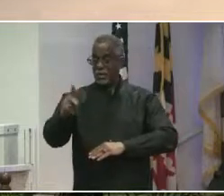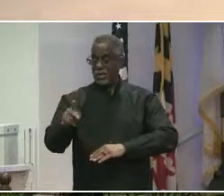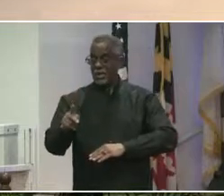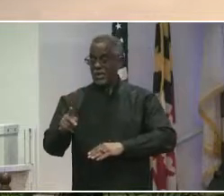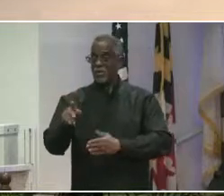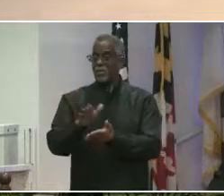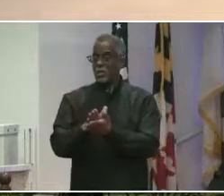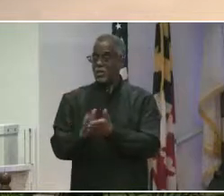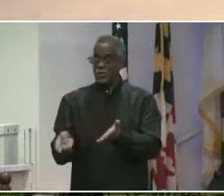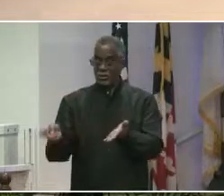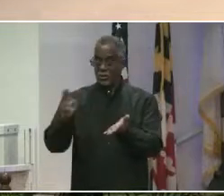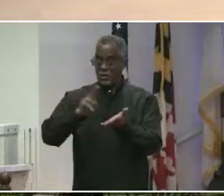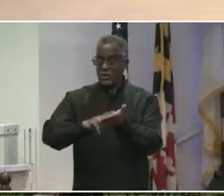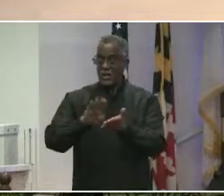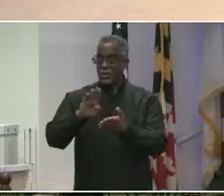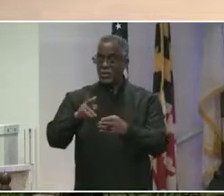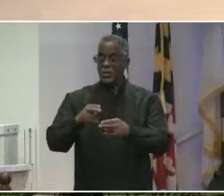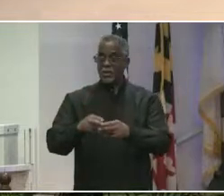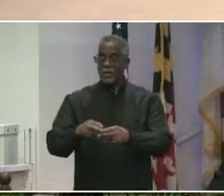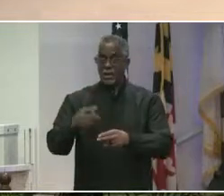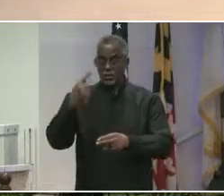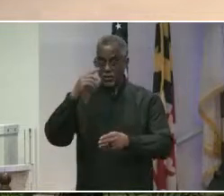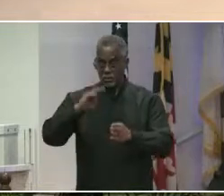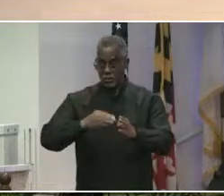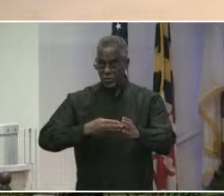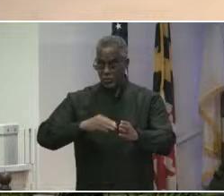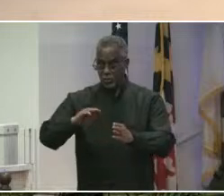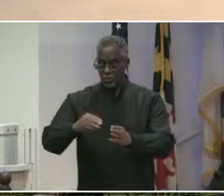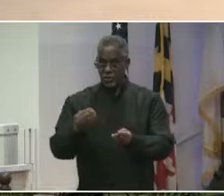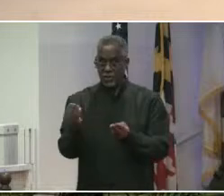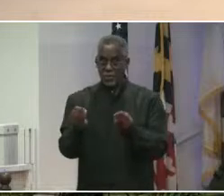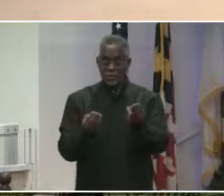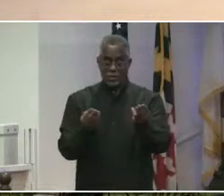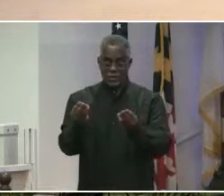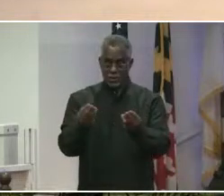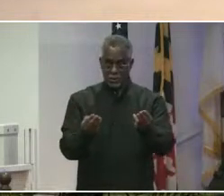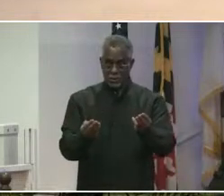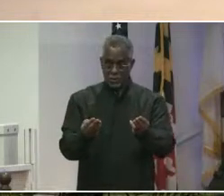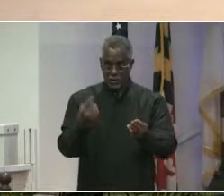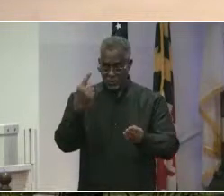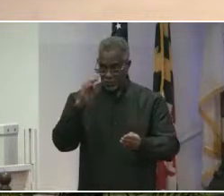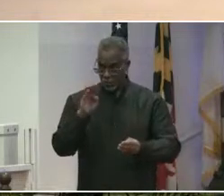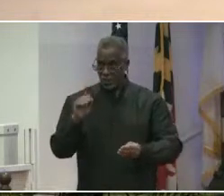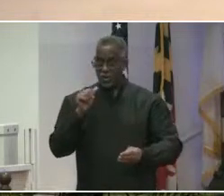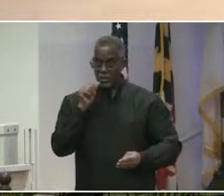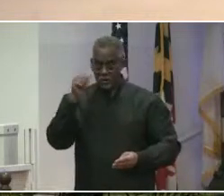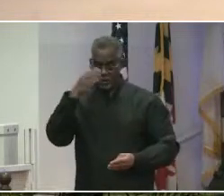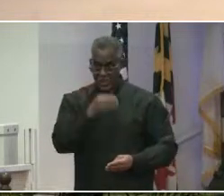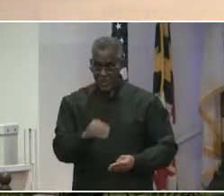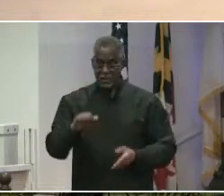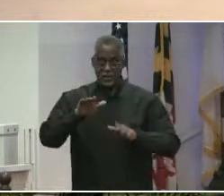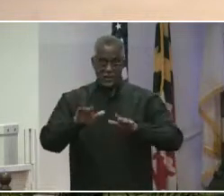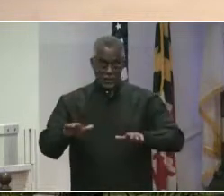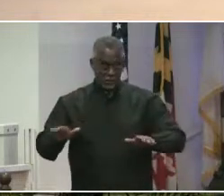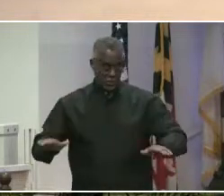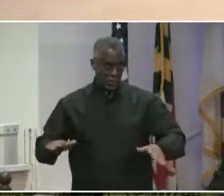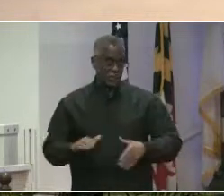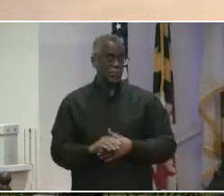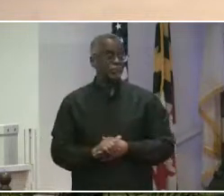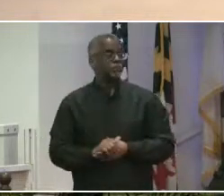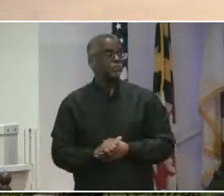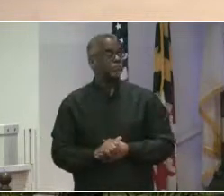can do that. Amen? Amen. Did I do that right? With the children? She didn't make it go on.